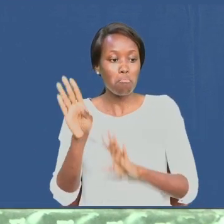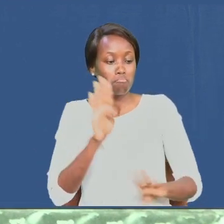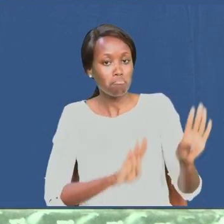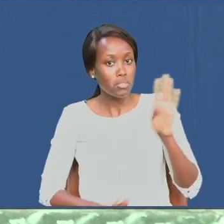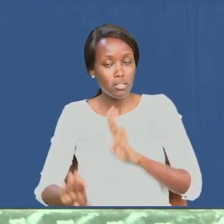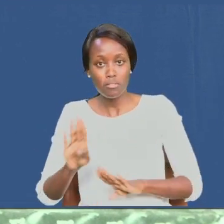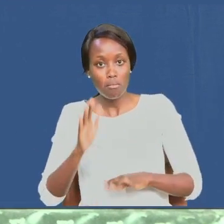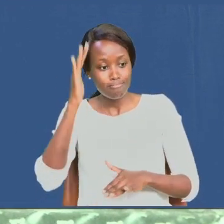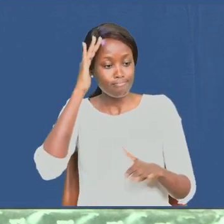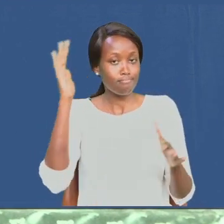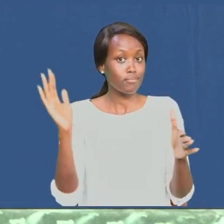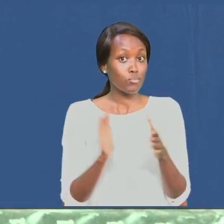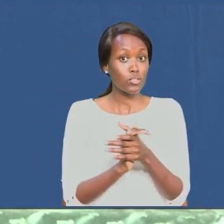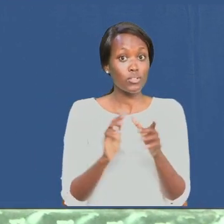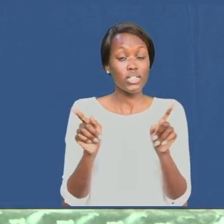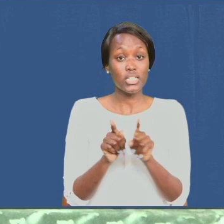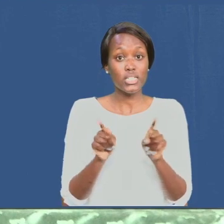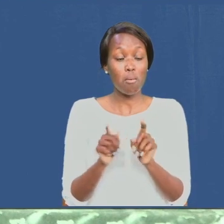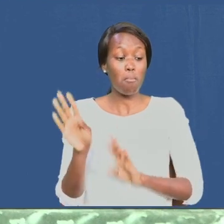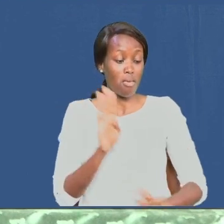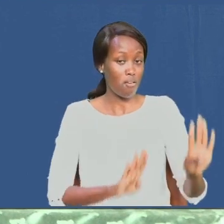morals, beliefs, and habits.